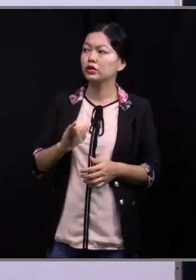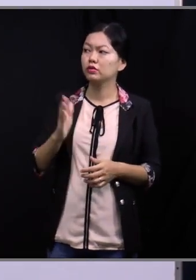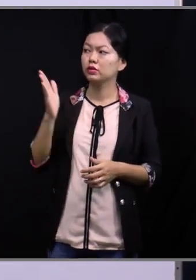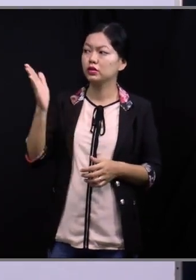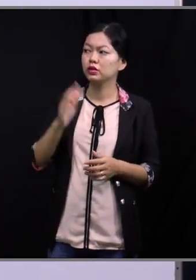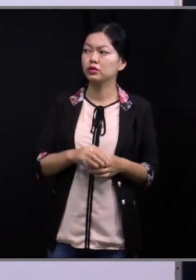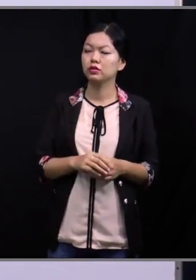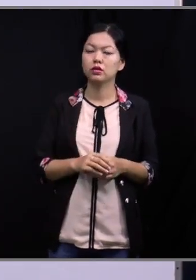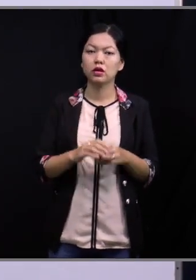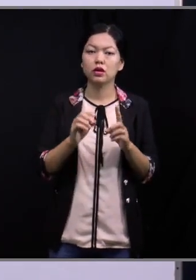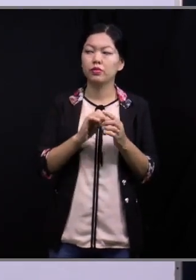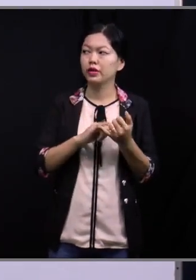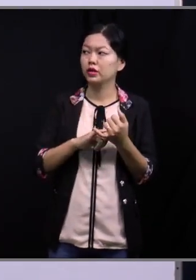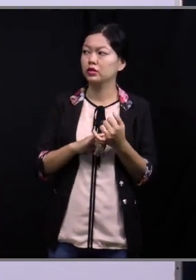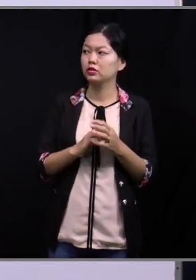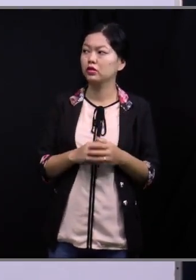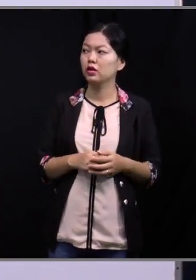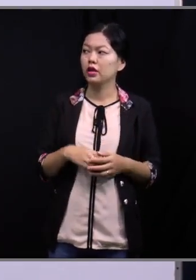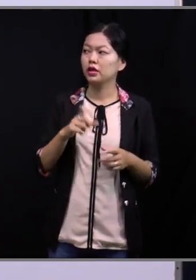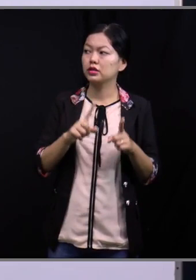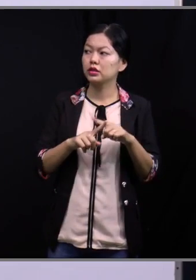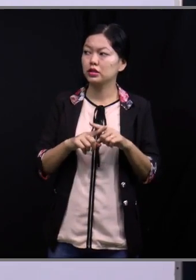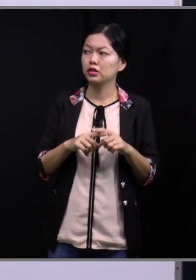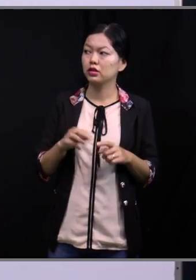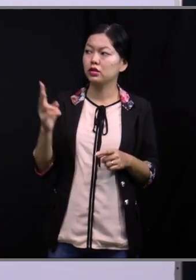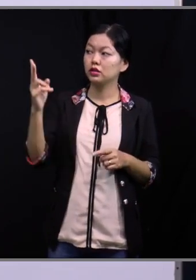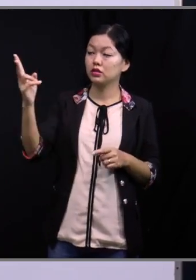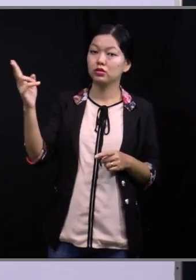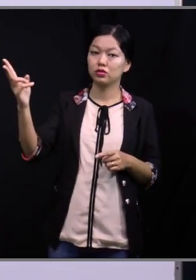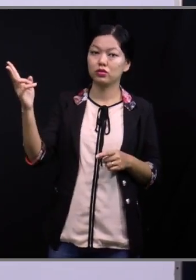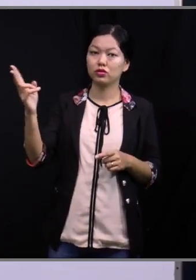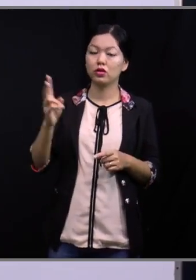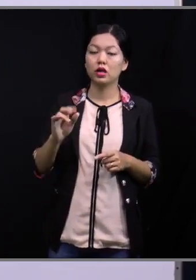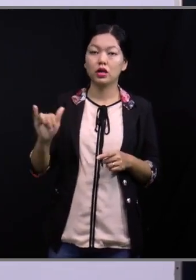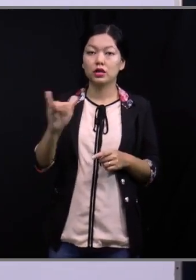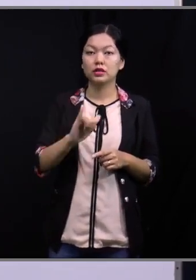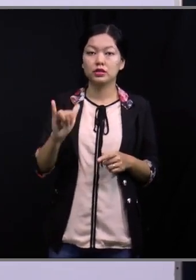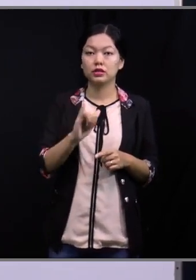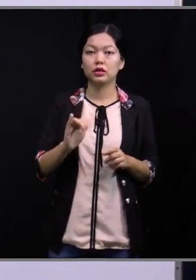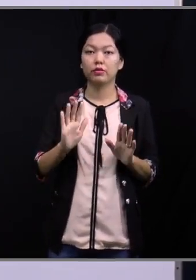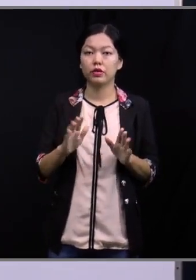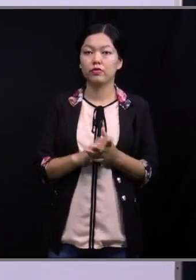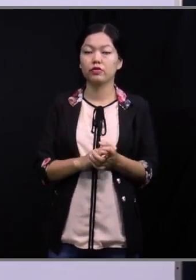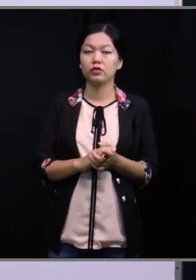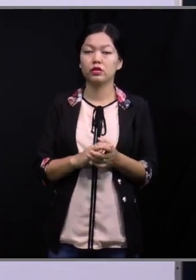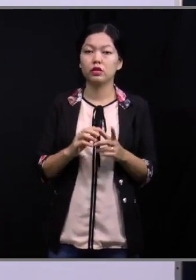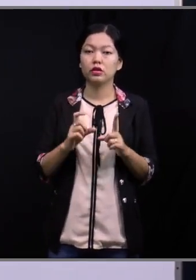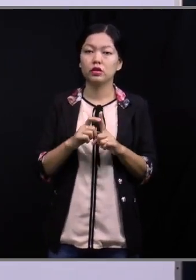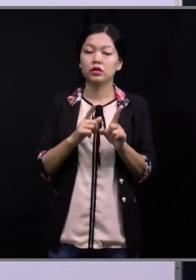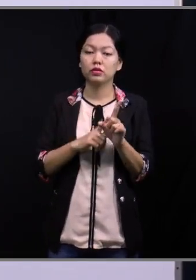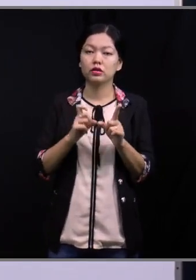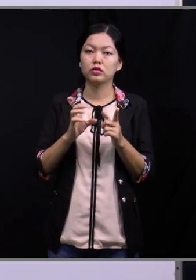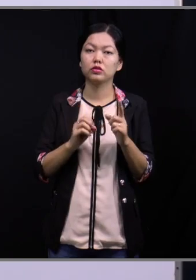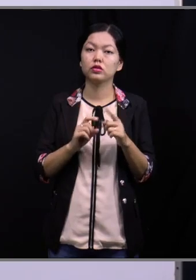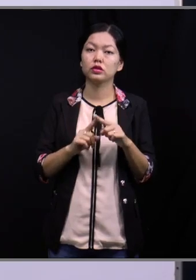class Dicotyledonae, and since they have two cotyledons, they are two type of classes in case of plants, dicot or dicotyledonae